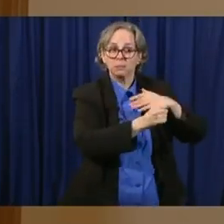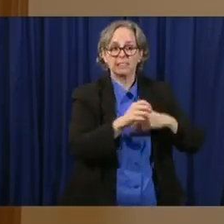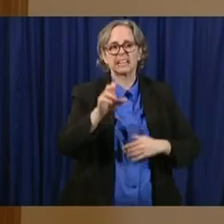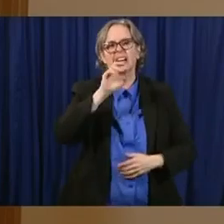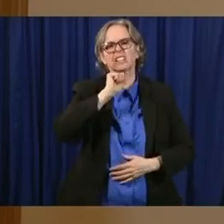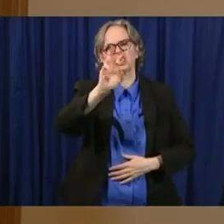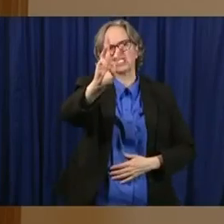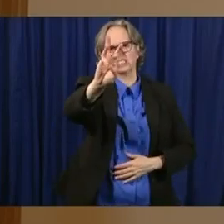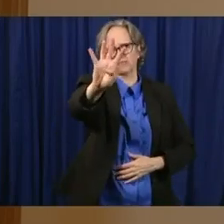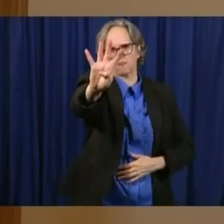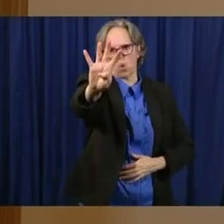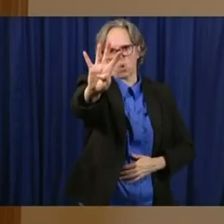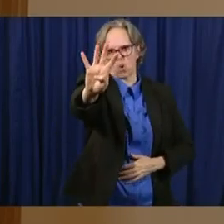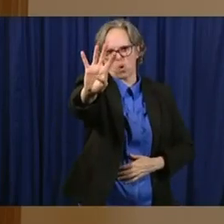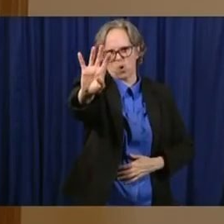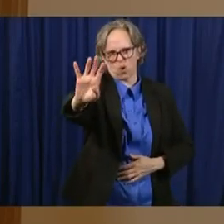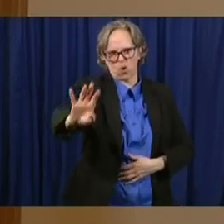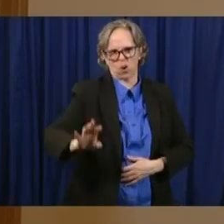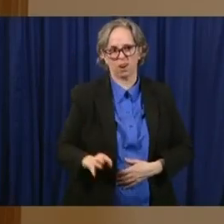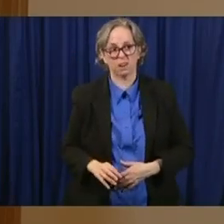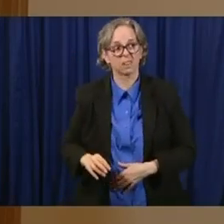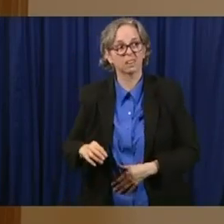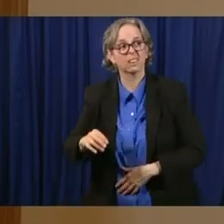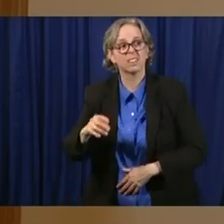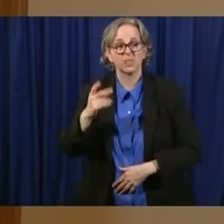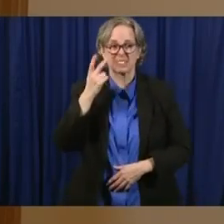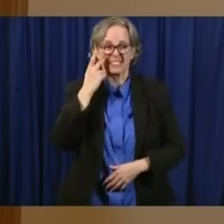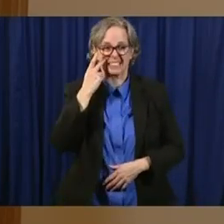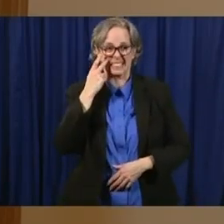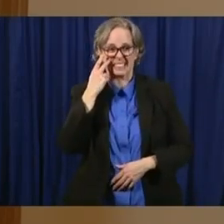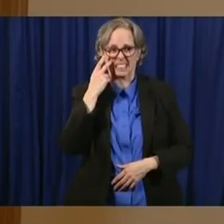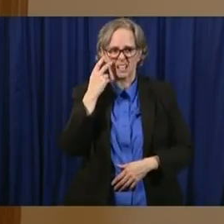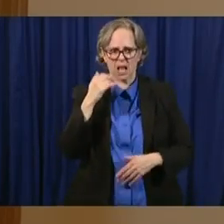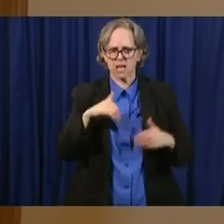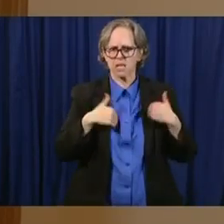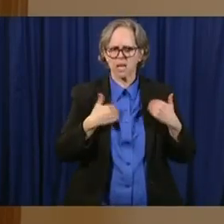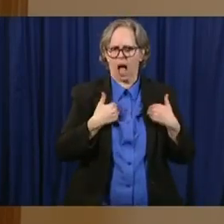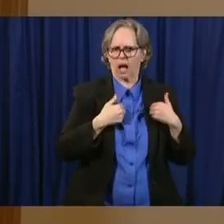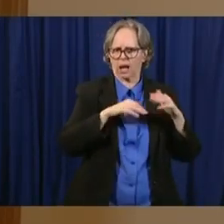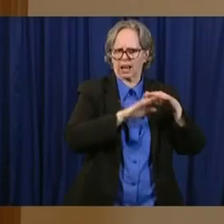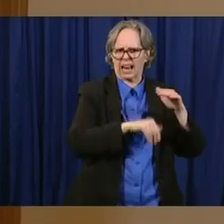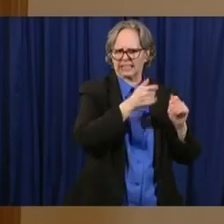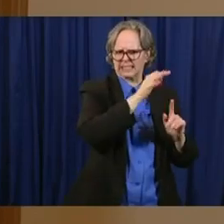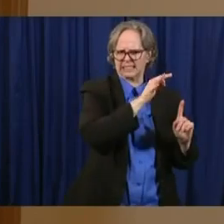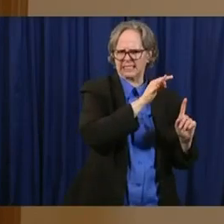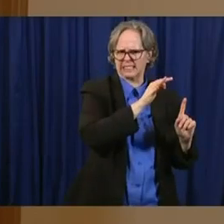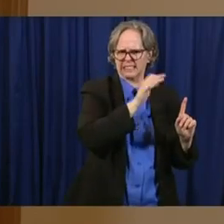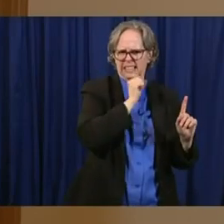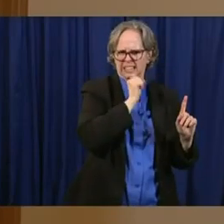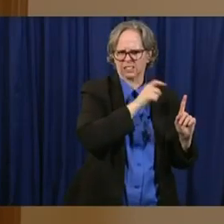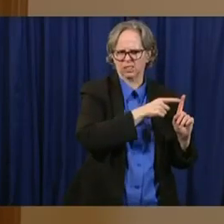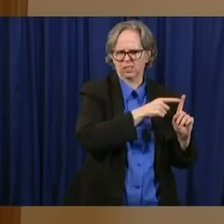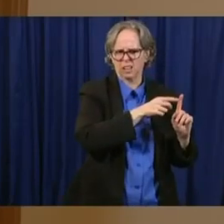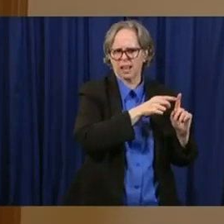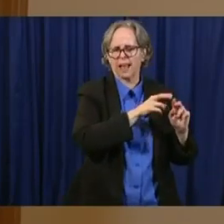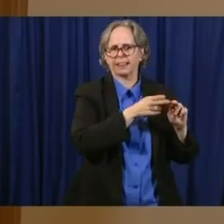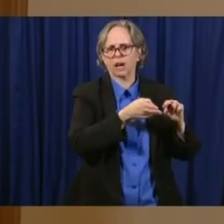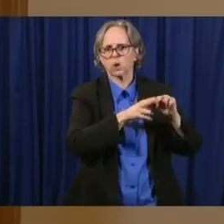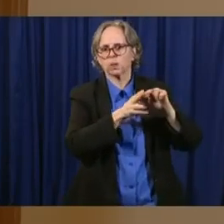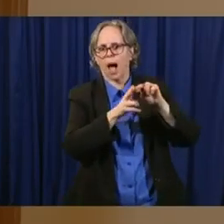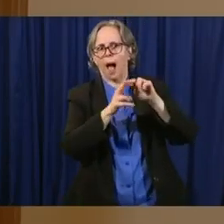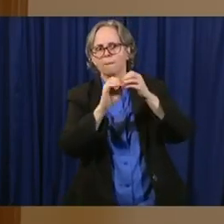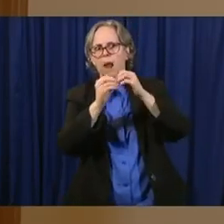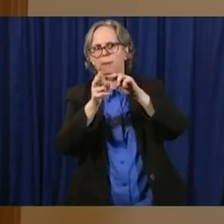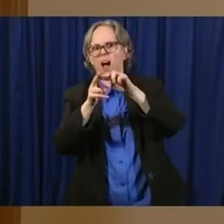here, on the age range from as young as under 19 and then going up by decade, you can see it's a